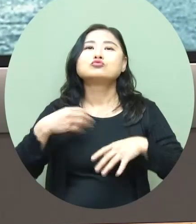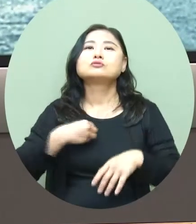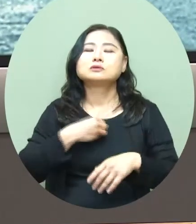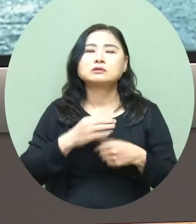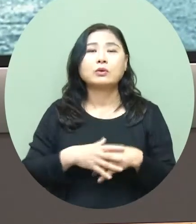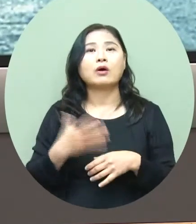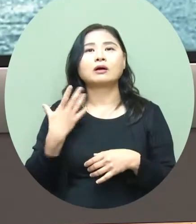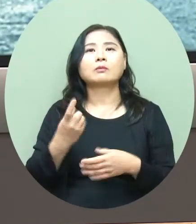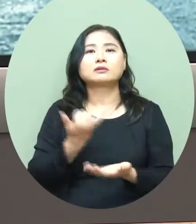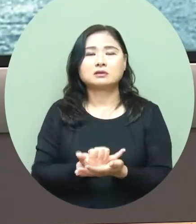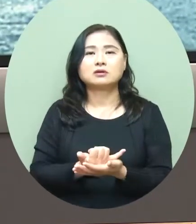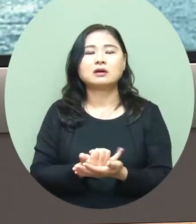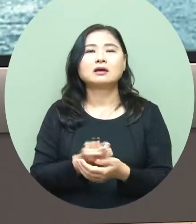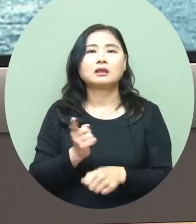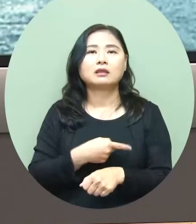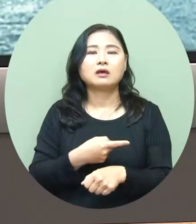yesterday.